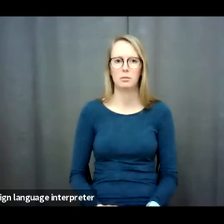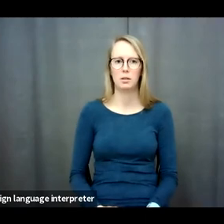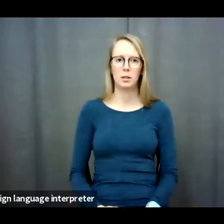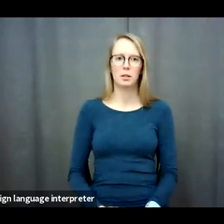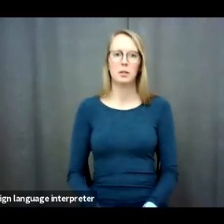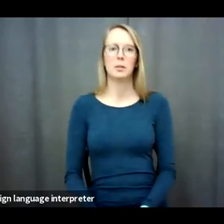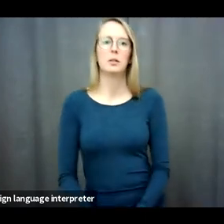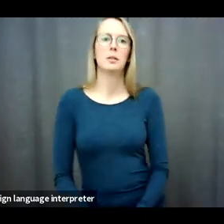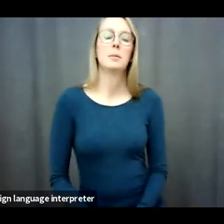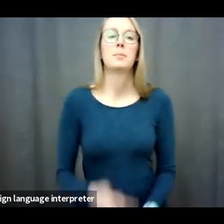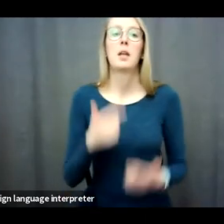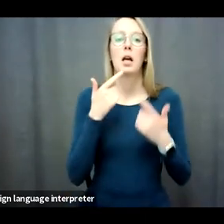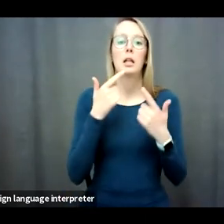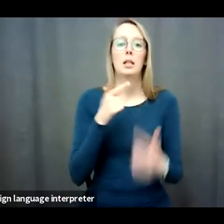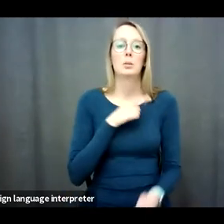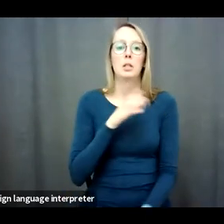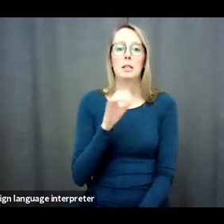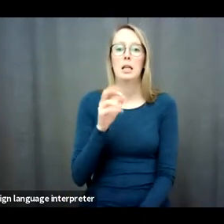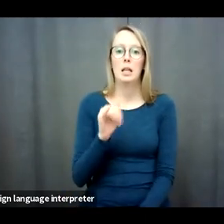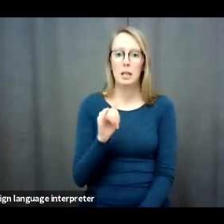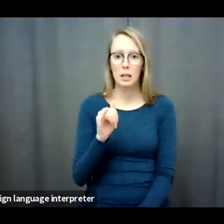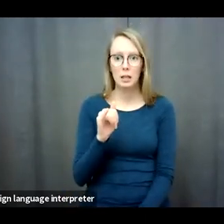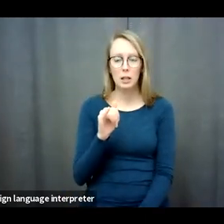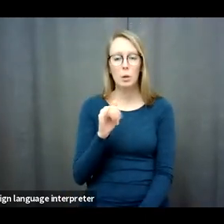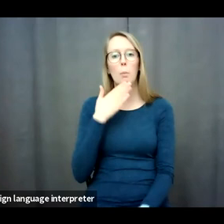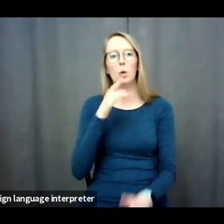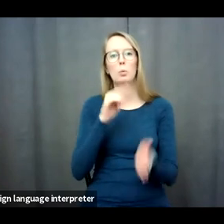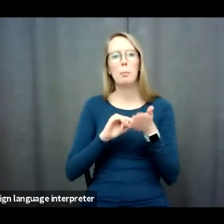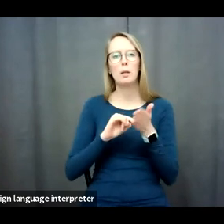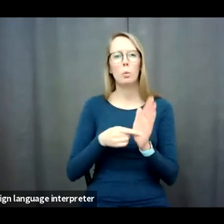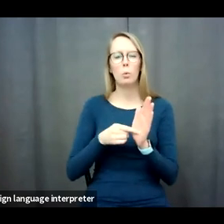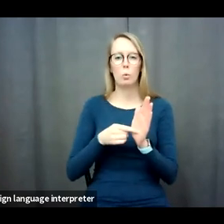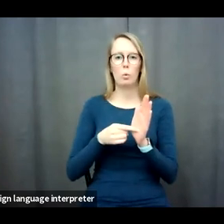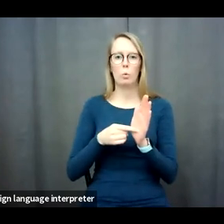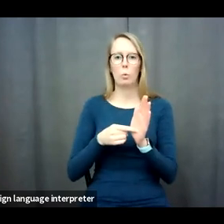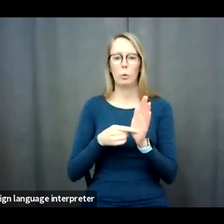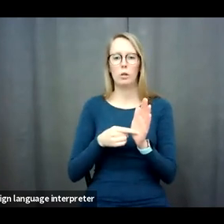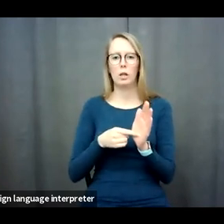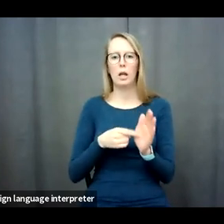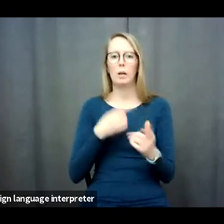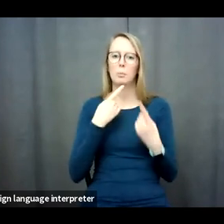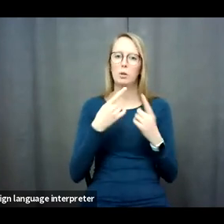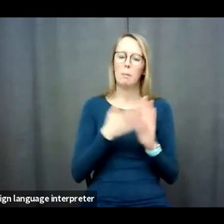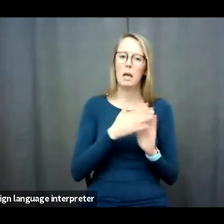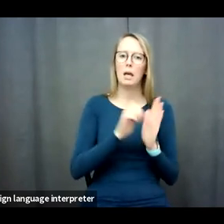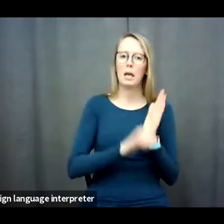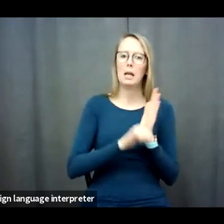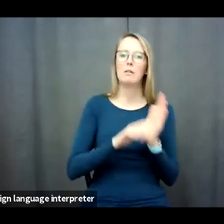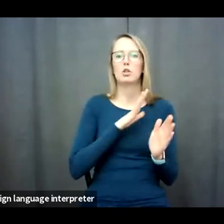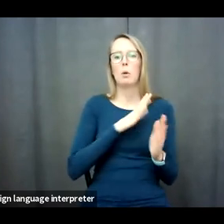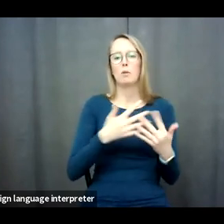Thank you so much, Siri, for that. And thank you for really underscoring the importance about speaking to students with disabilities